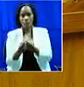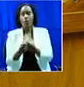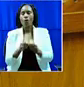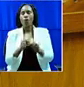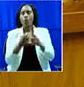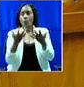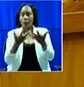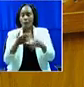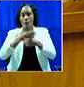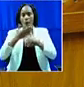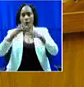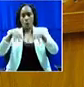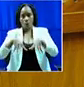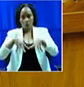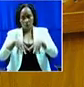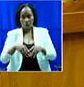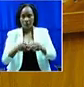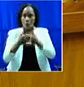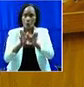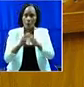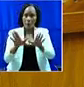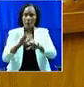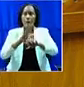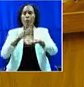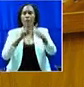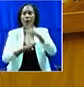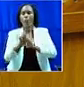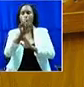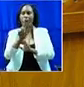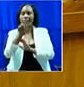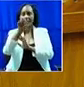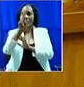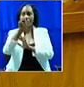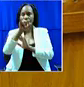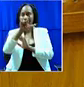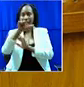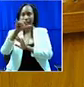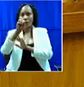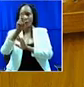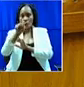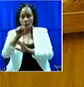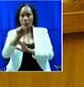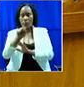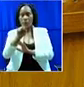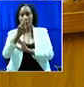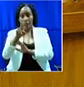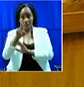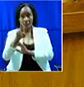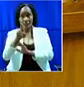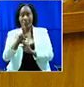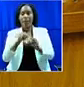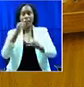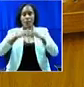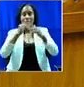will also unlock more than 1 trillion rand in infrastructure investment over the next